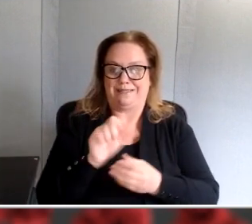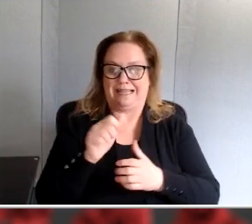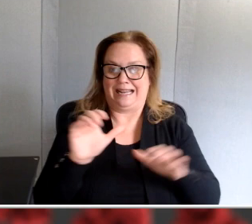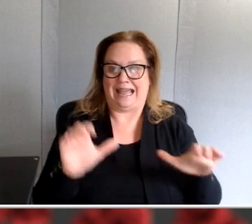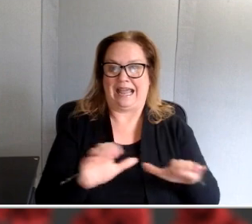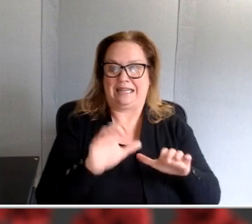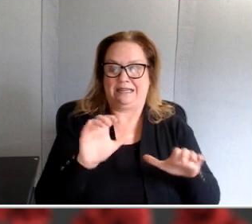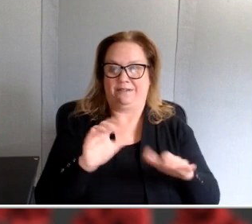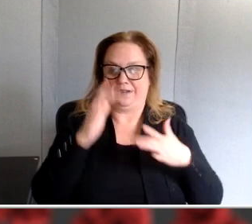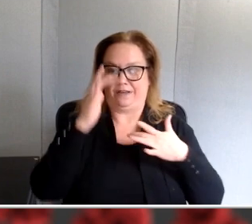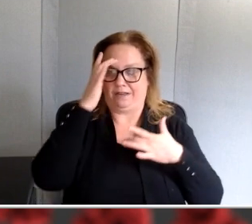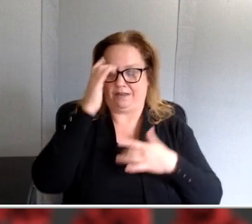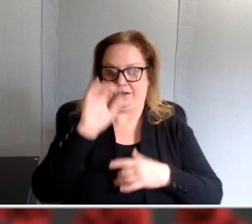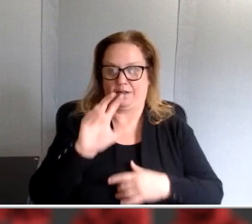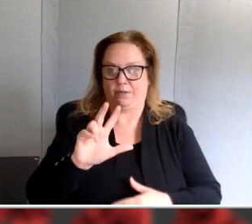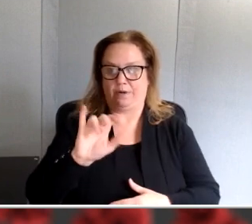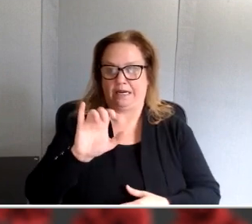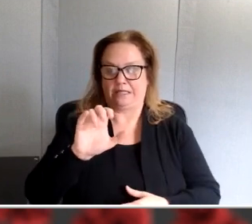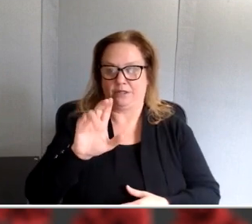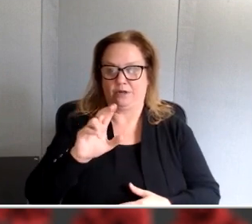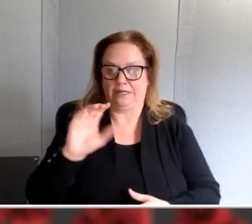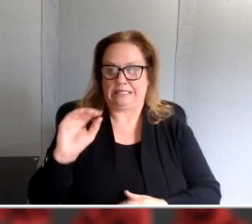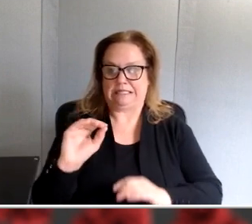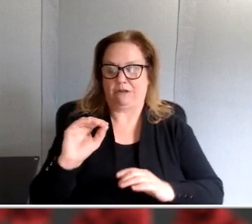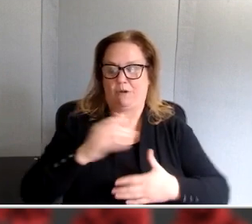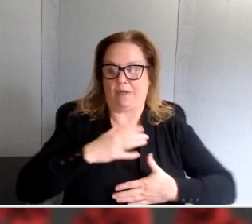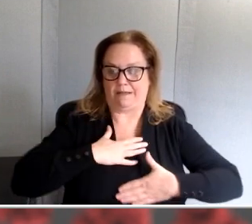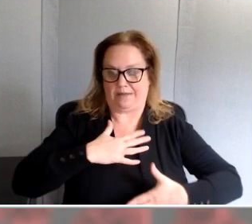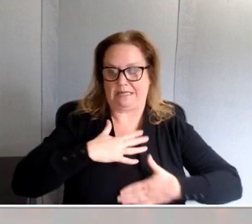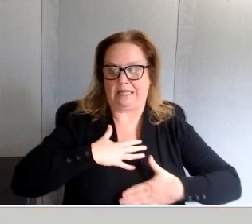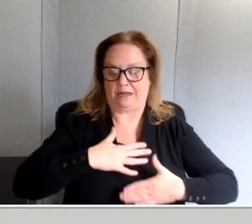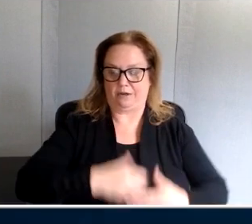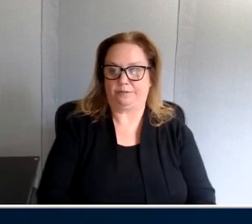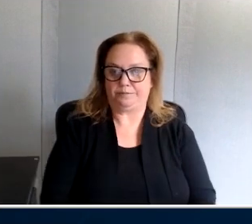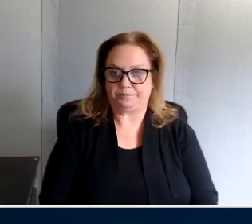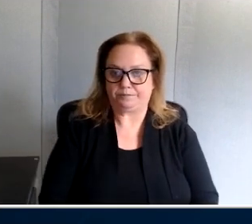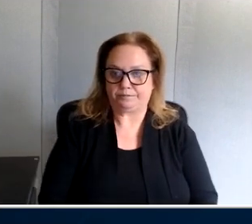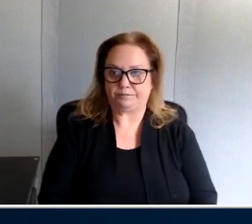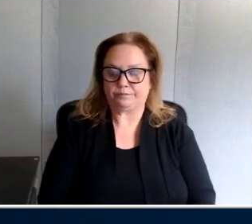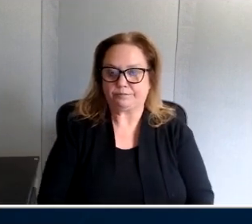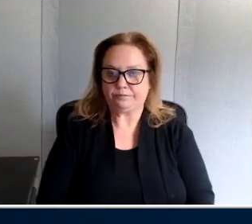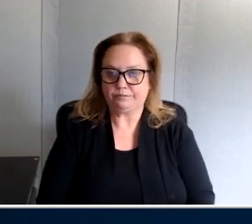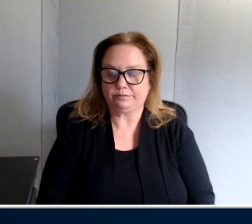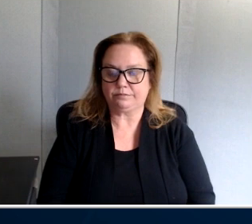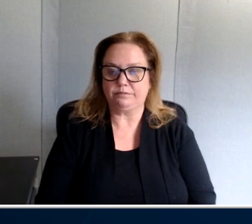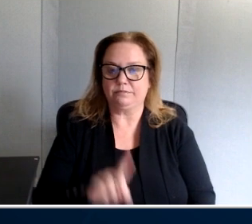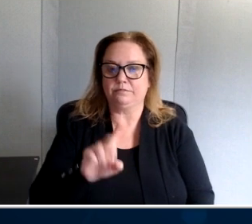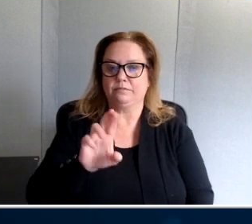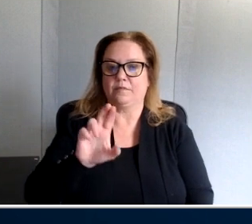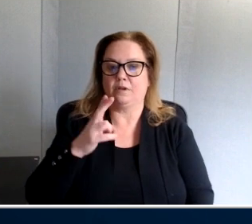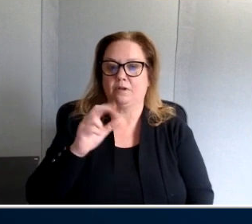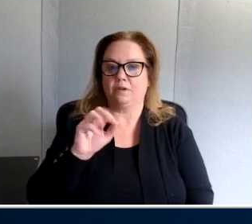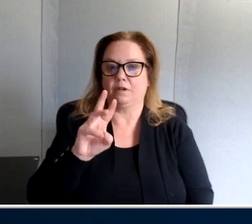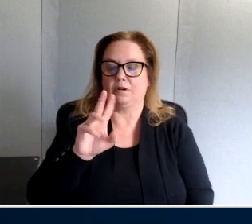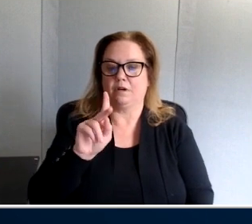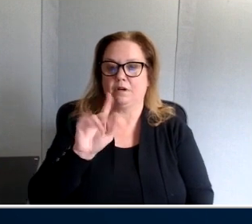infections, unfortunately 3 in the ICU and 0 on the ventilator. So, Dr. Hawkinson, question. So last month the health system stopped requiring face masks